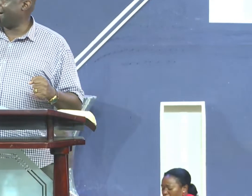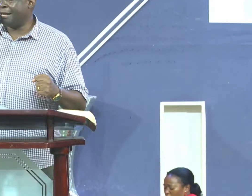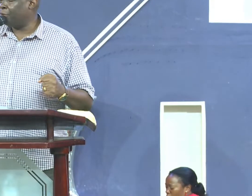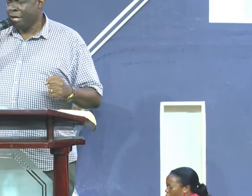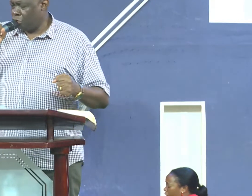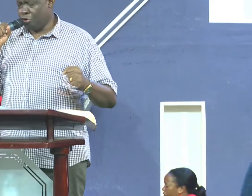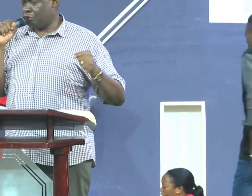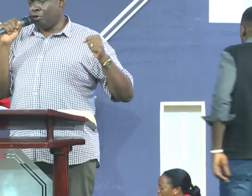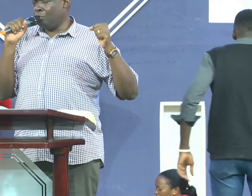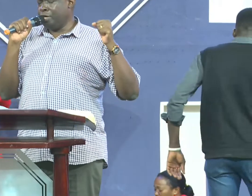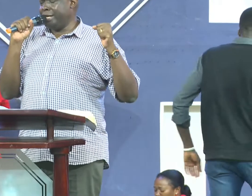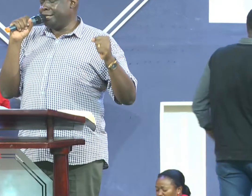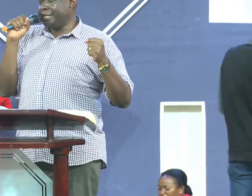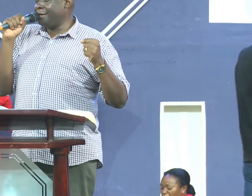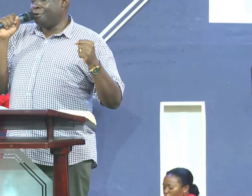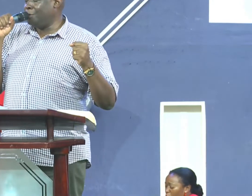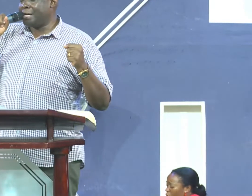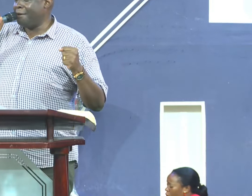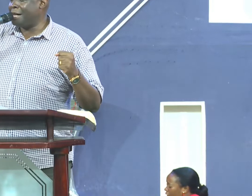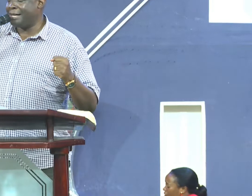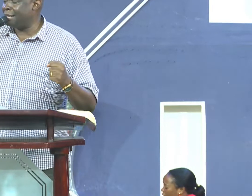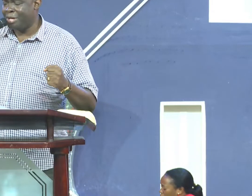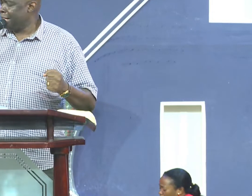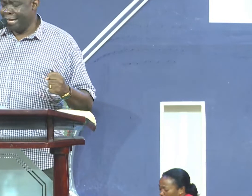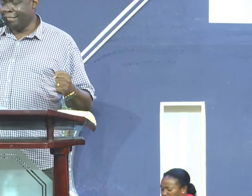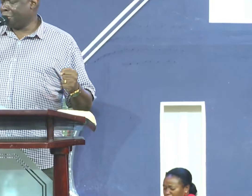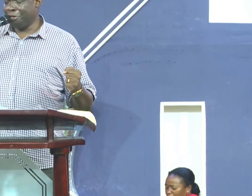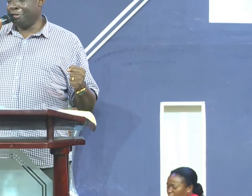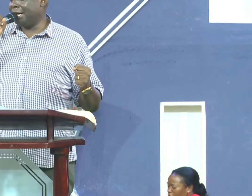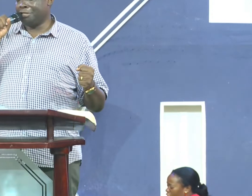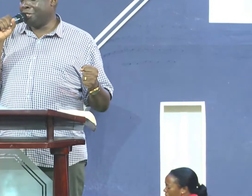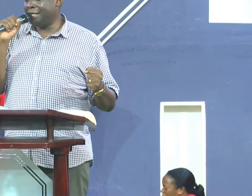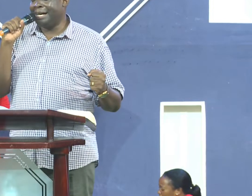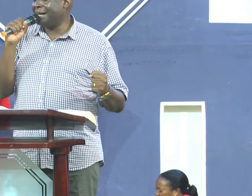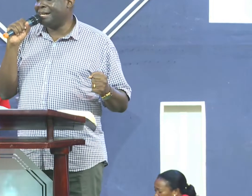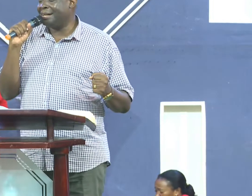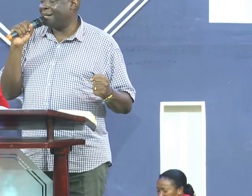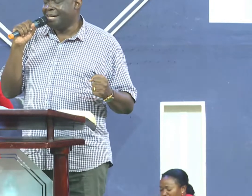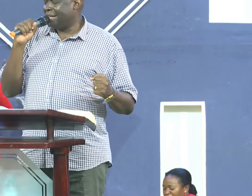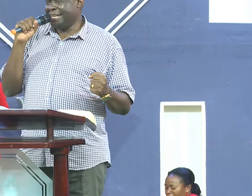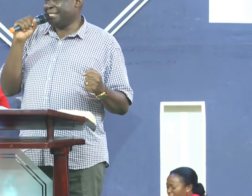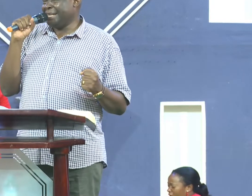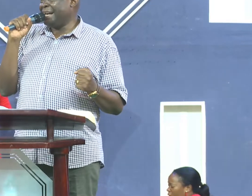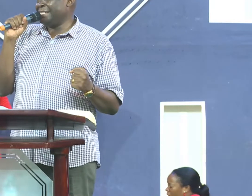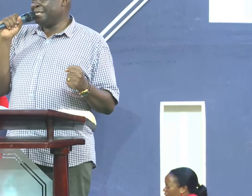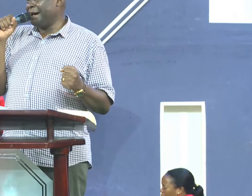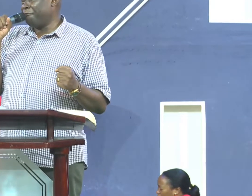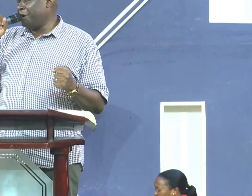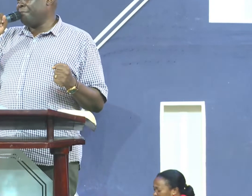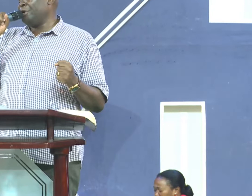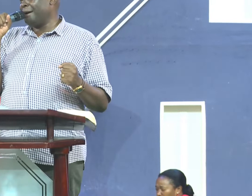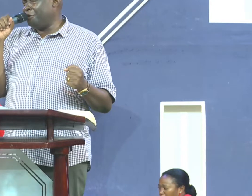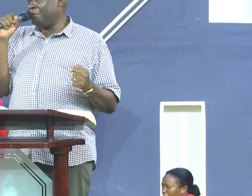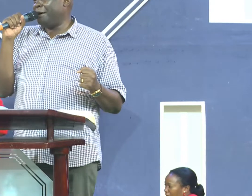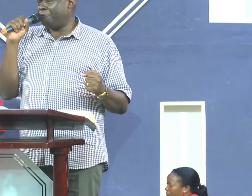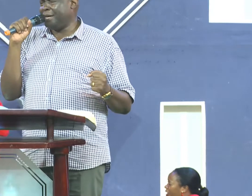tugolokoka okoola erinnya ly'omukama ensonga zonna ezaali zaafa